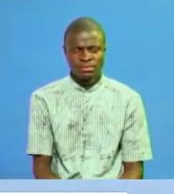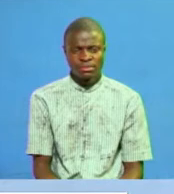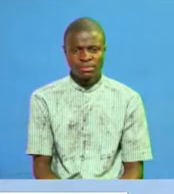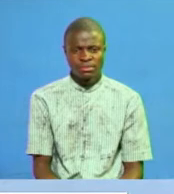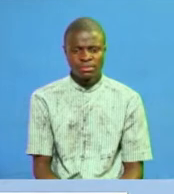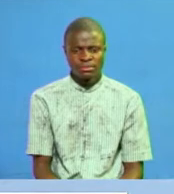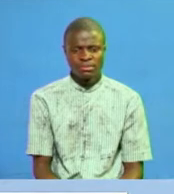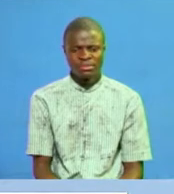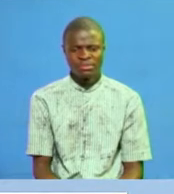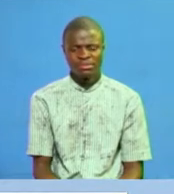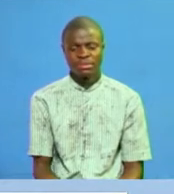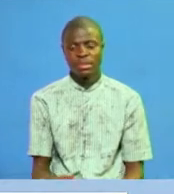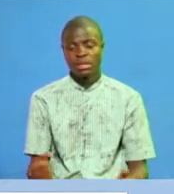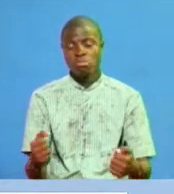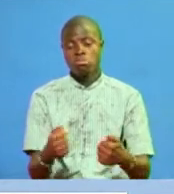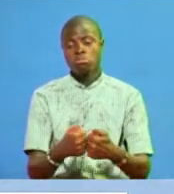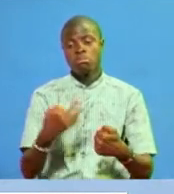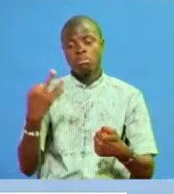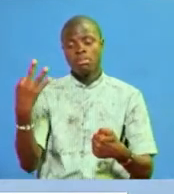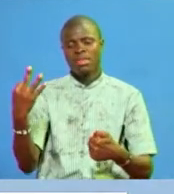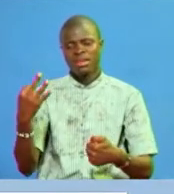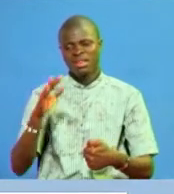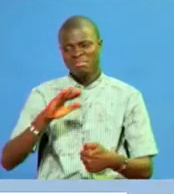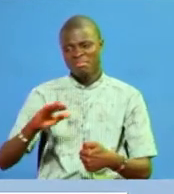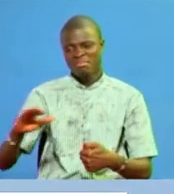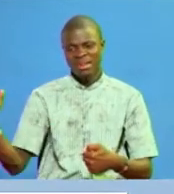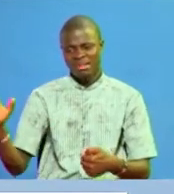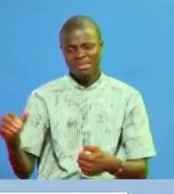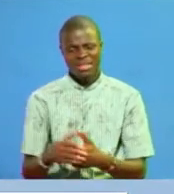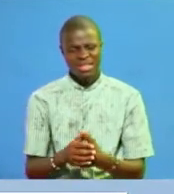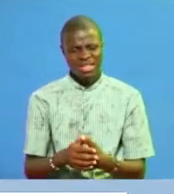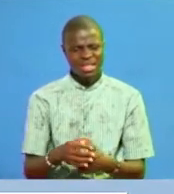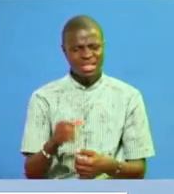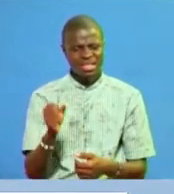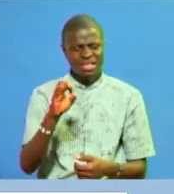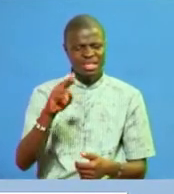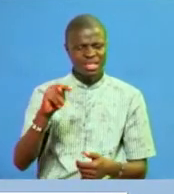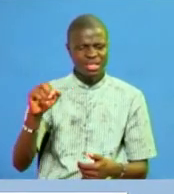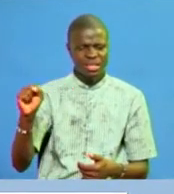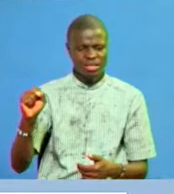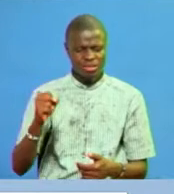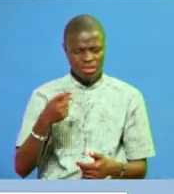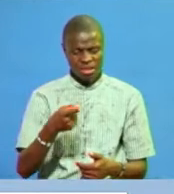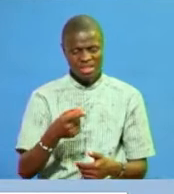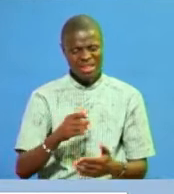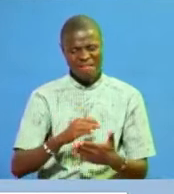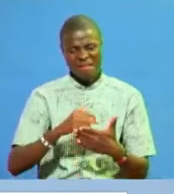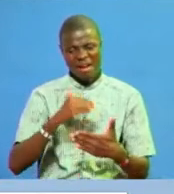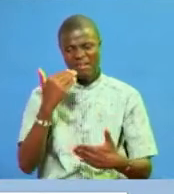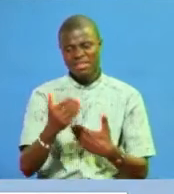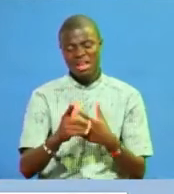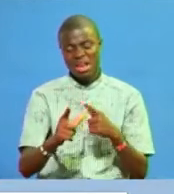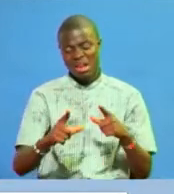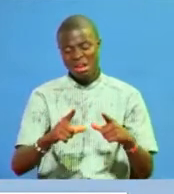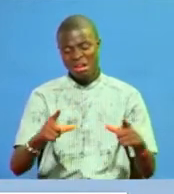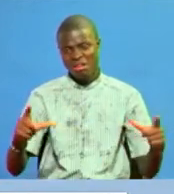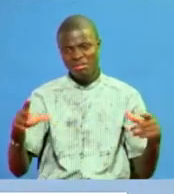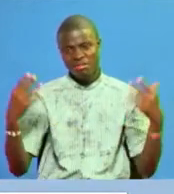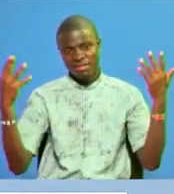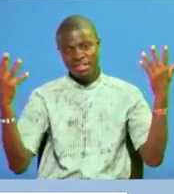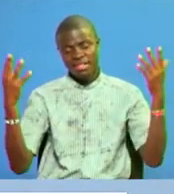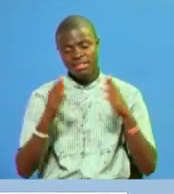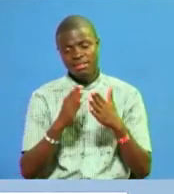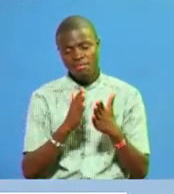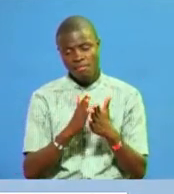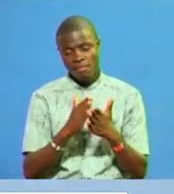The 13th parliamentary sessions are expected to resume on Tuesday 14th. This is after a long festive break, with the bicameral